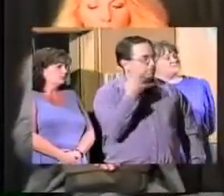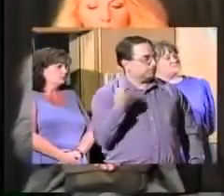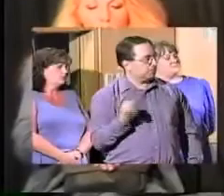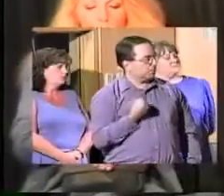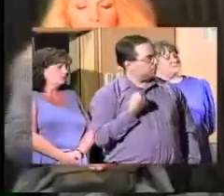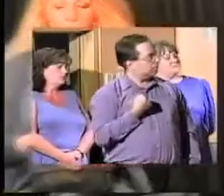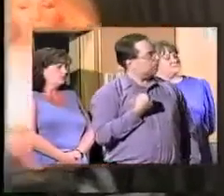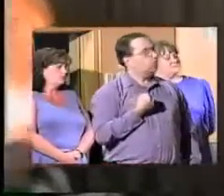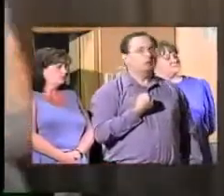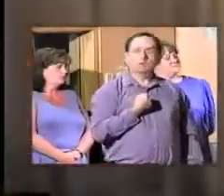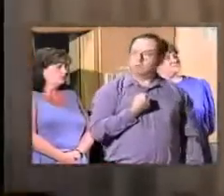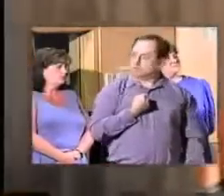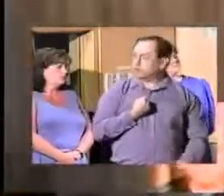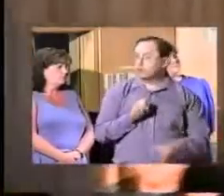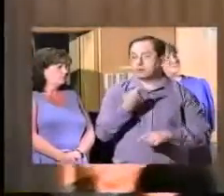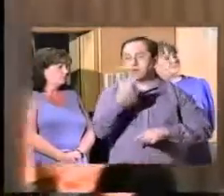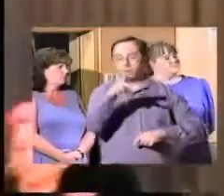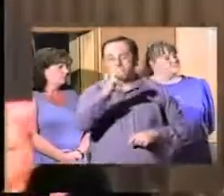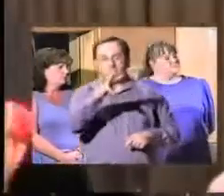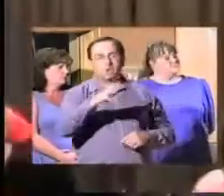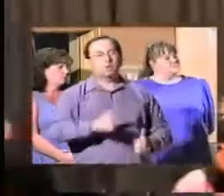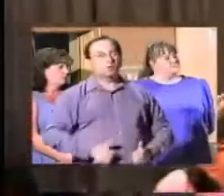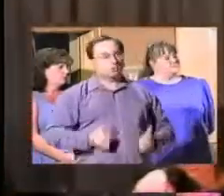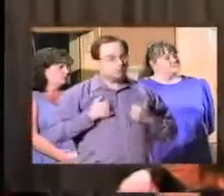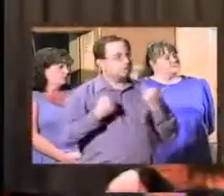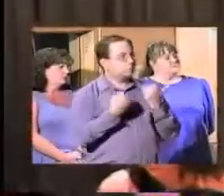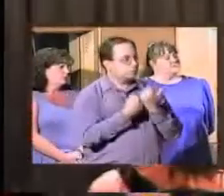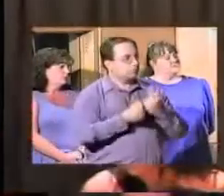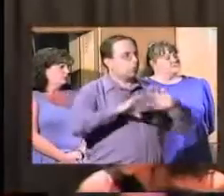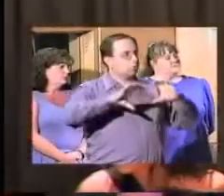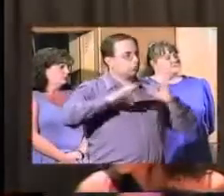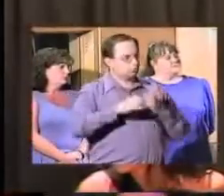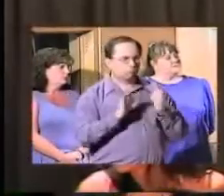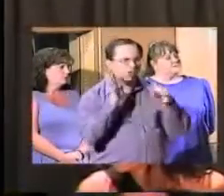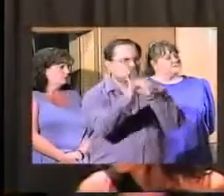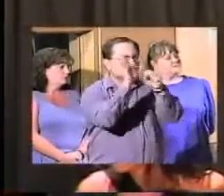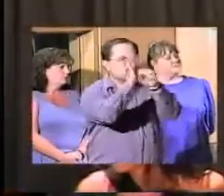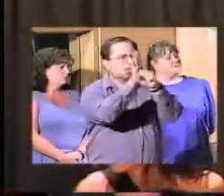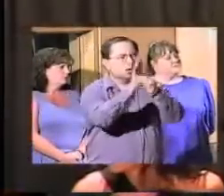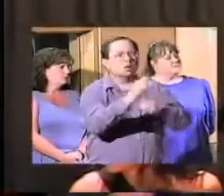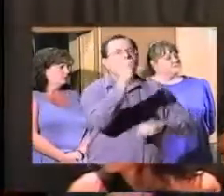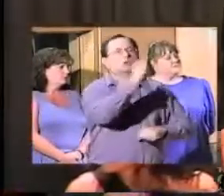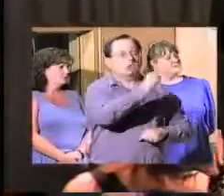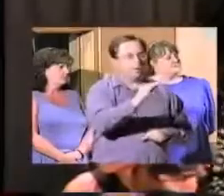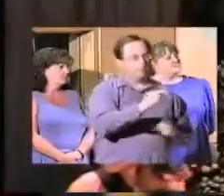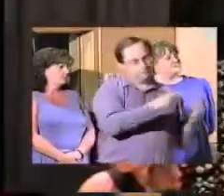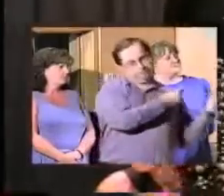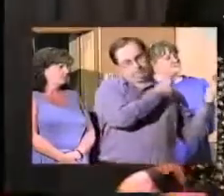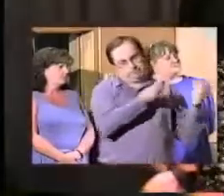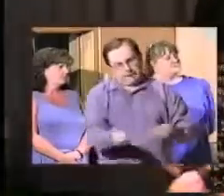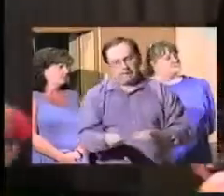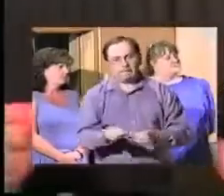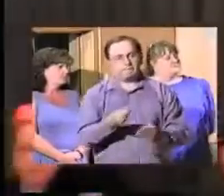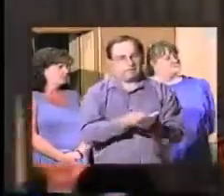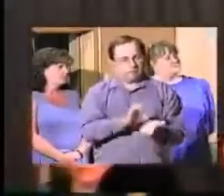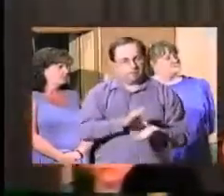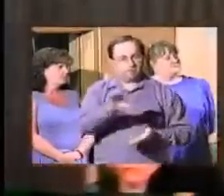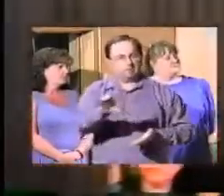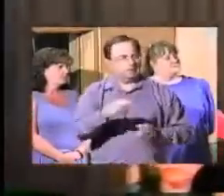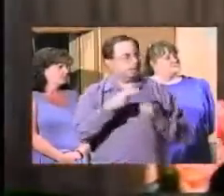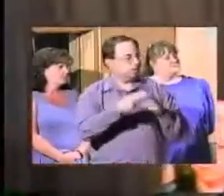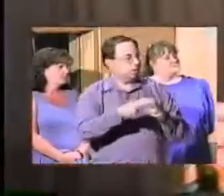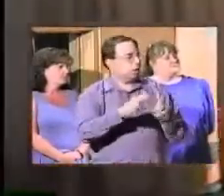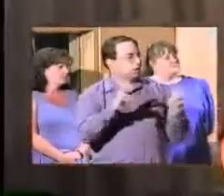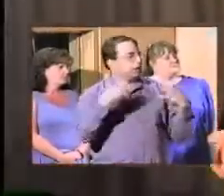Thanks to the tenacity of the Grandview Survivors Support Group, the government provided the victims with a settlement called the Healy